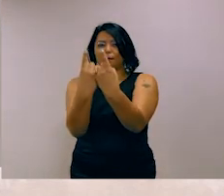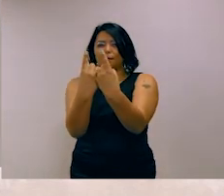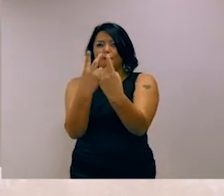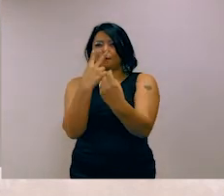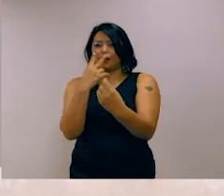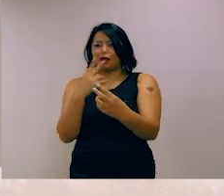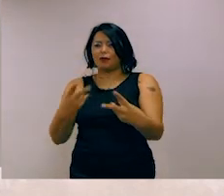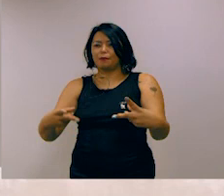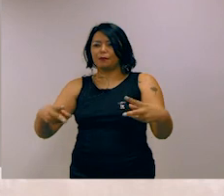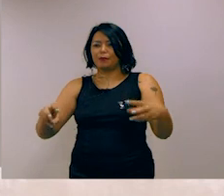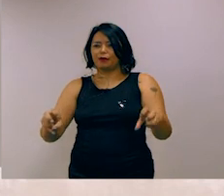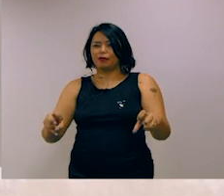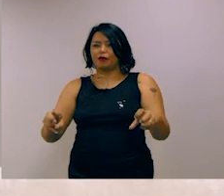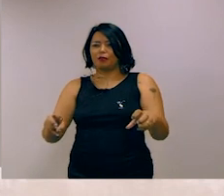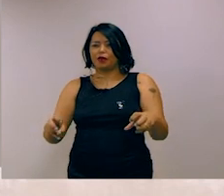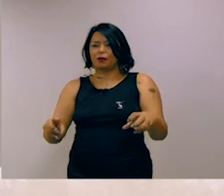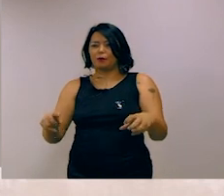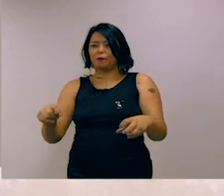Sorry.